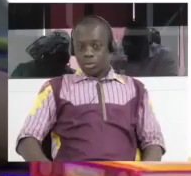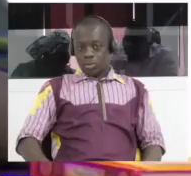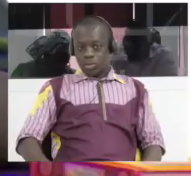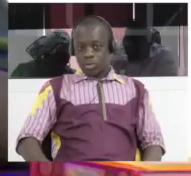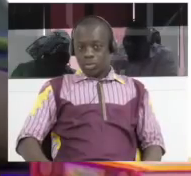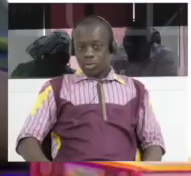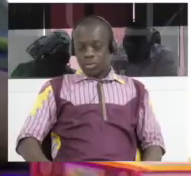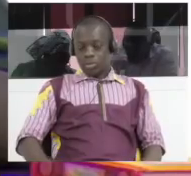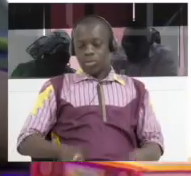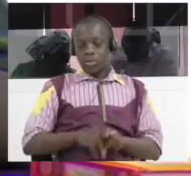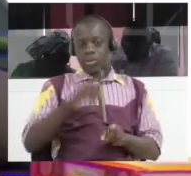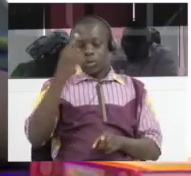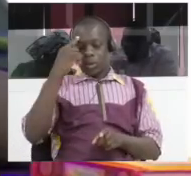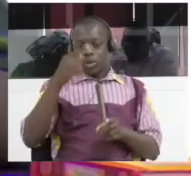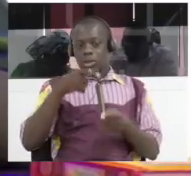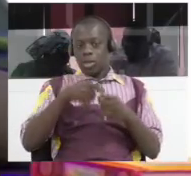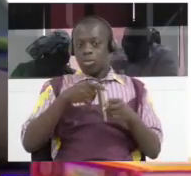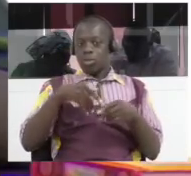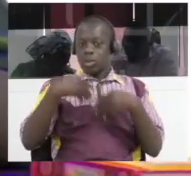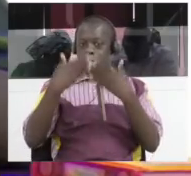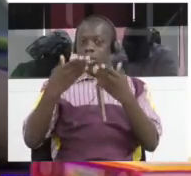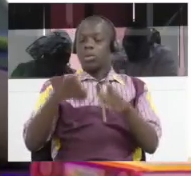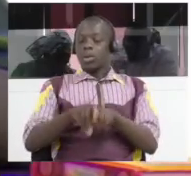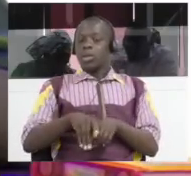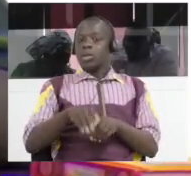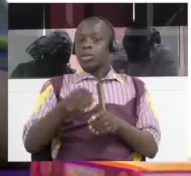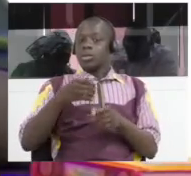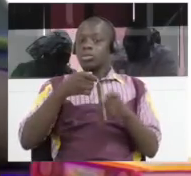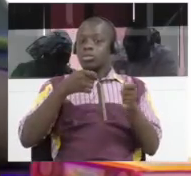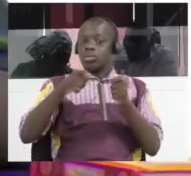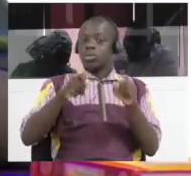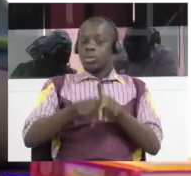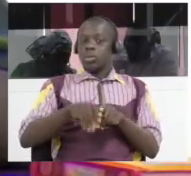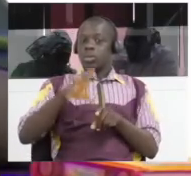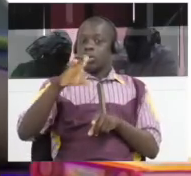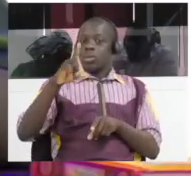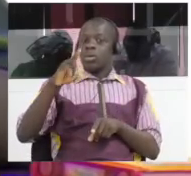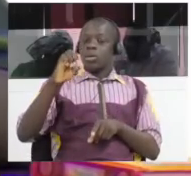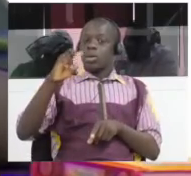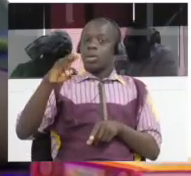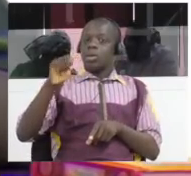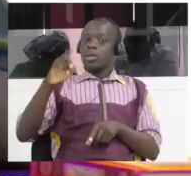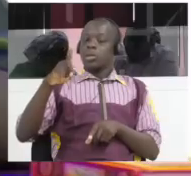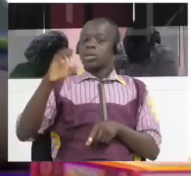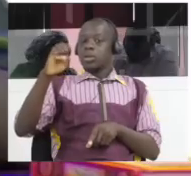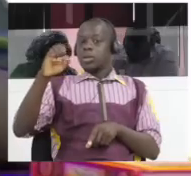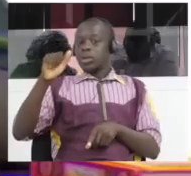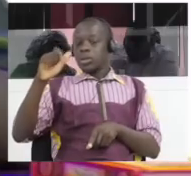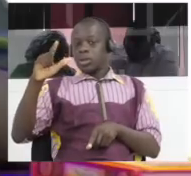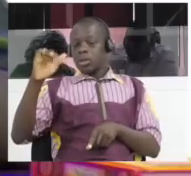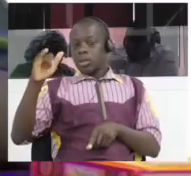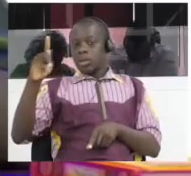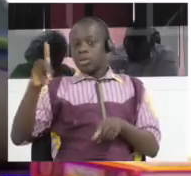I think when we give those instructions to Colonel Salik, troops were